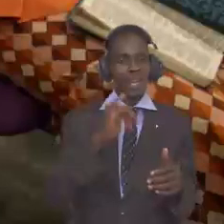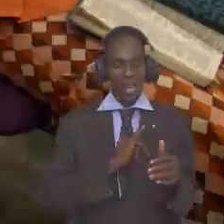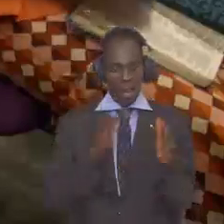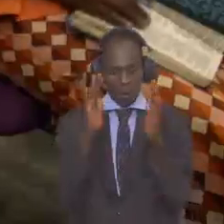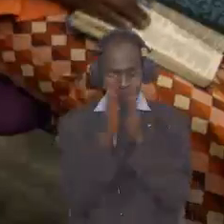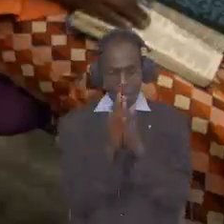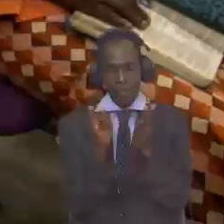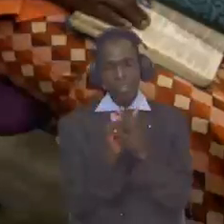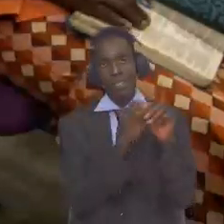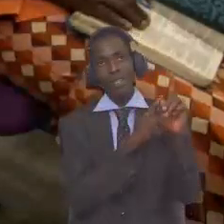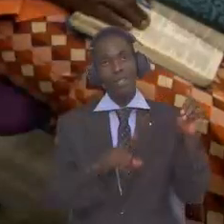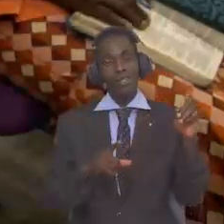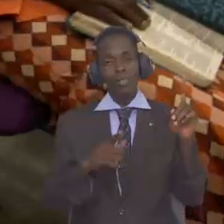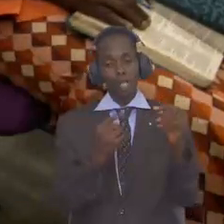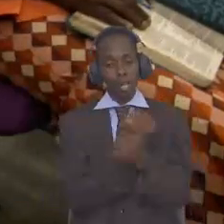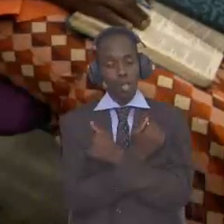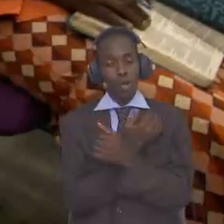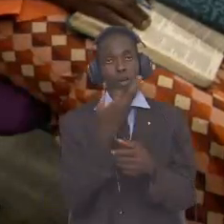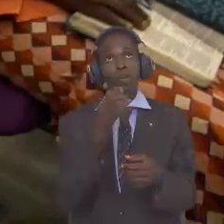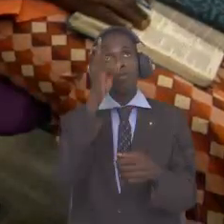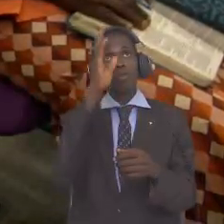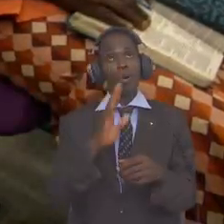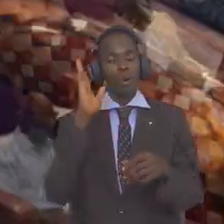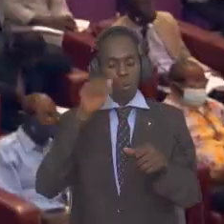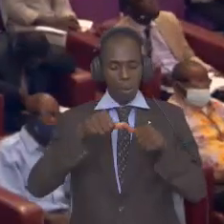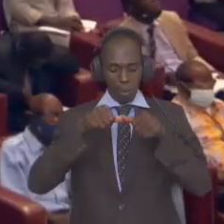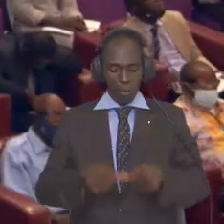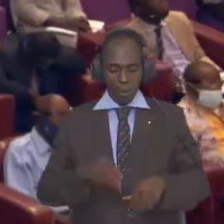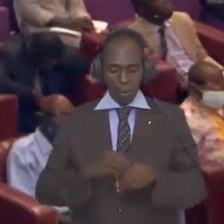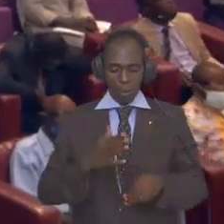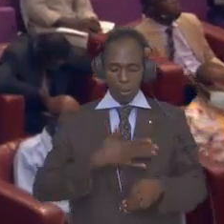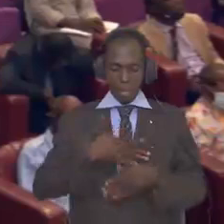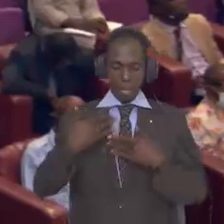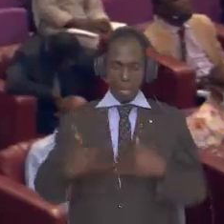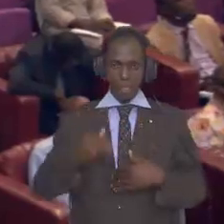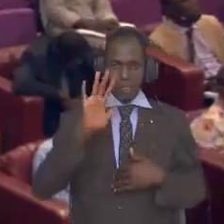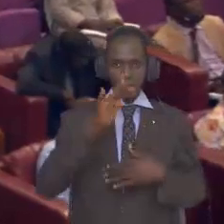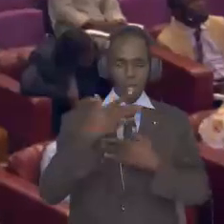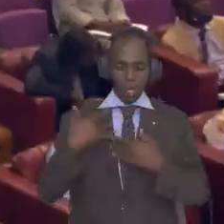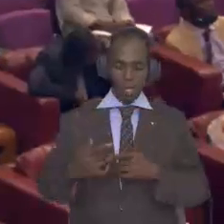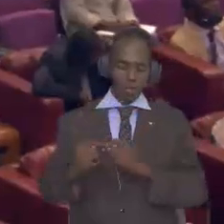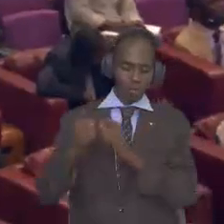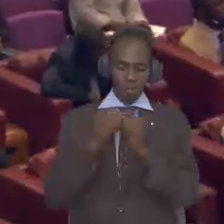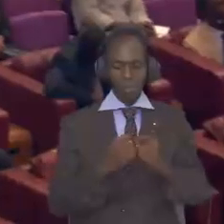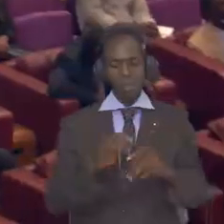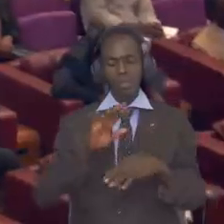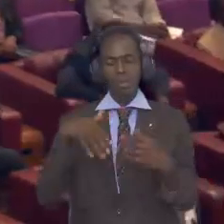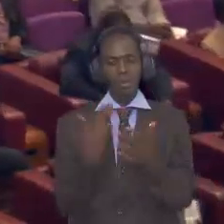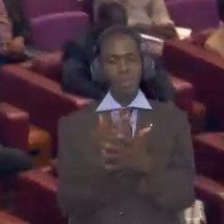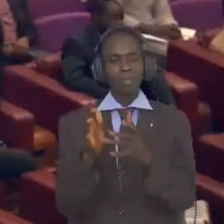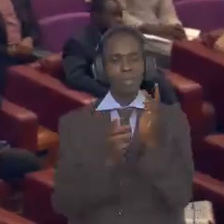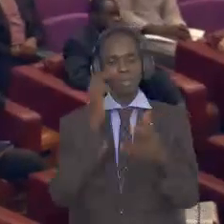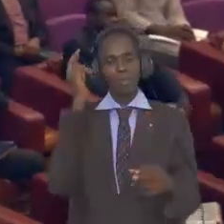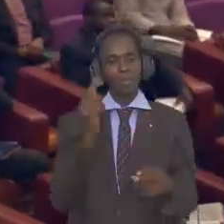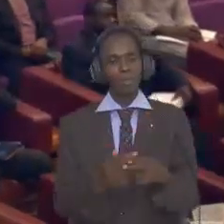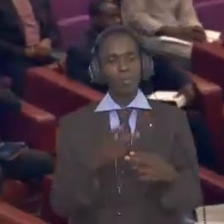the love of God will prevail in my heart, in your heart, in our hearts together in Jesus' name.